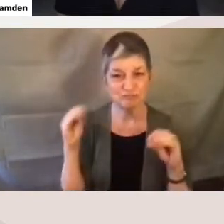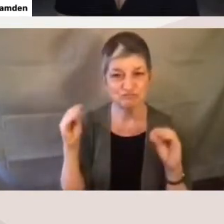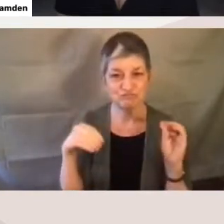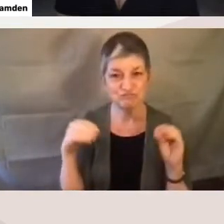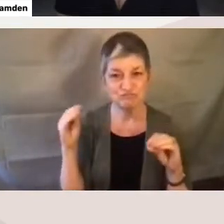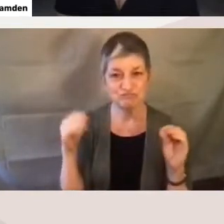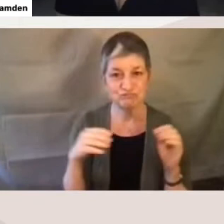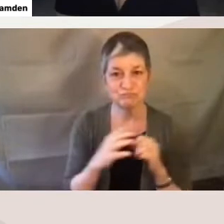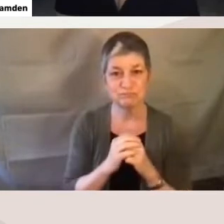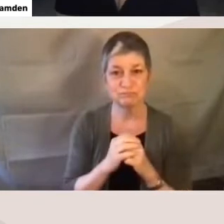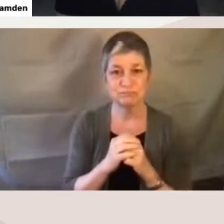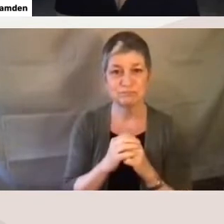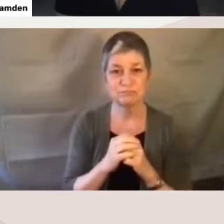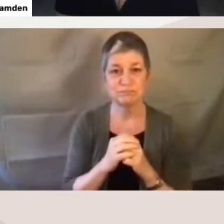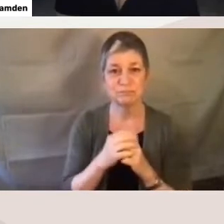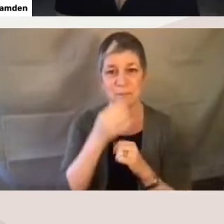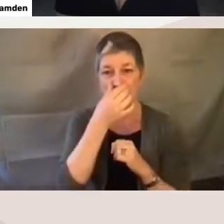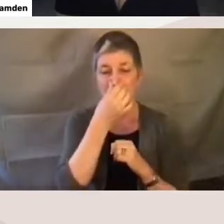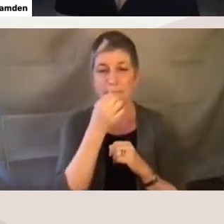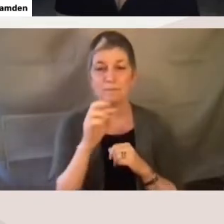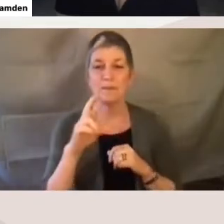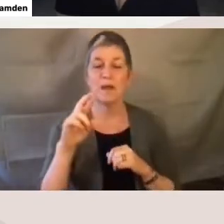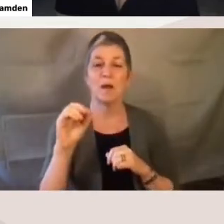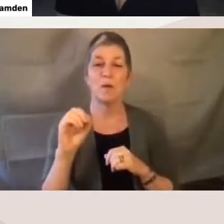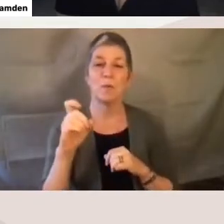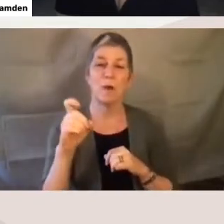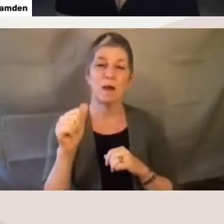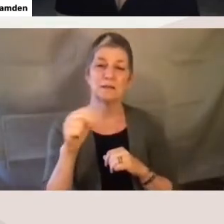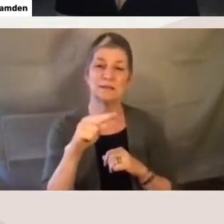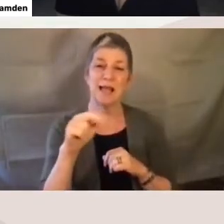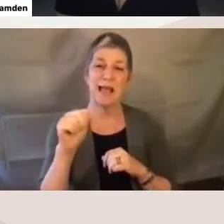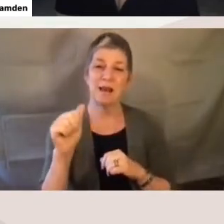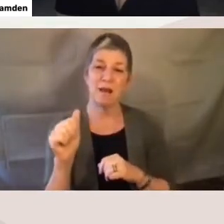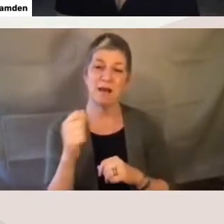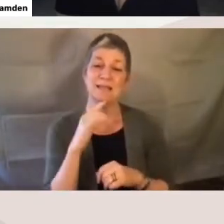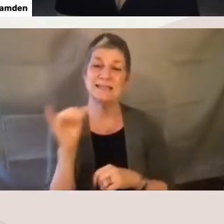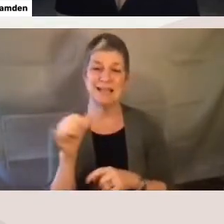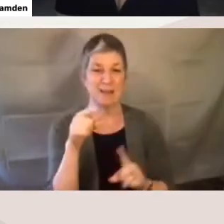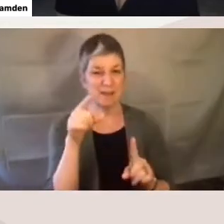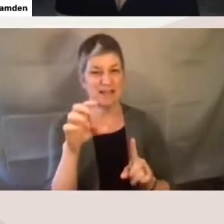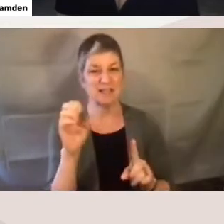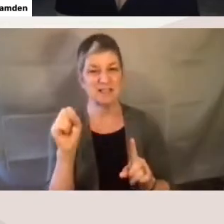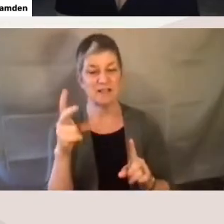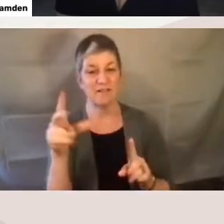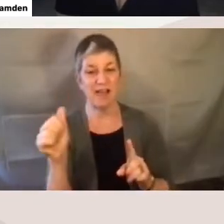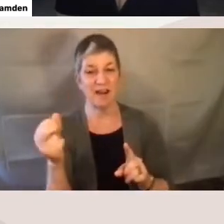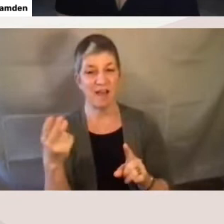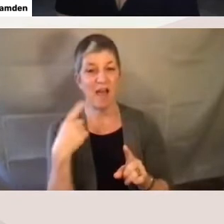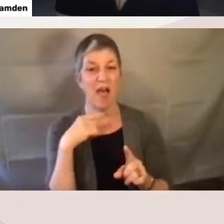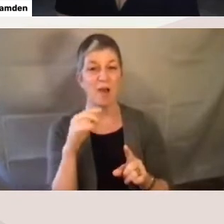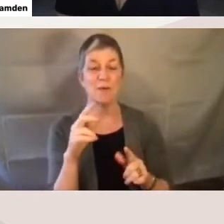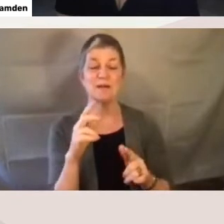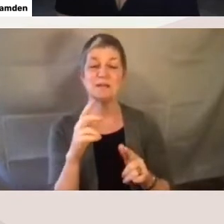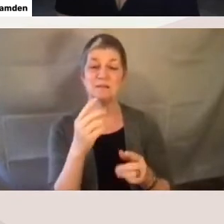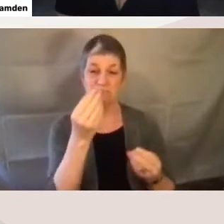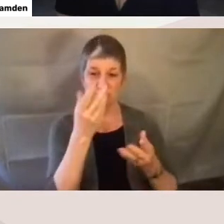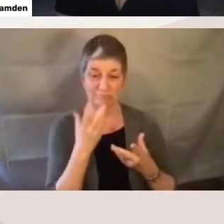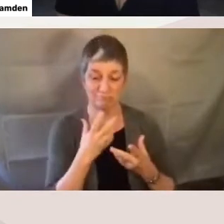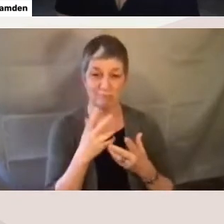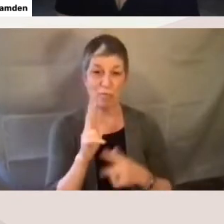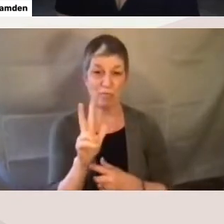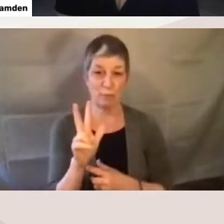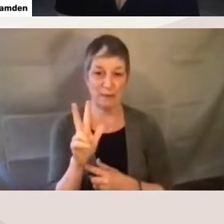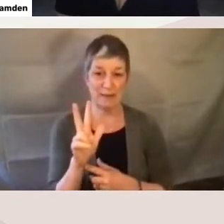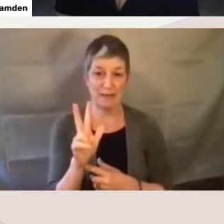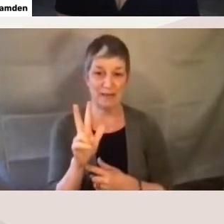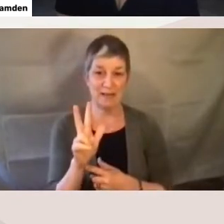nodding. Well, the only thing I was just going to say, same as Savannah, I was diagnosed at 3, and then